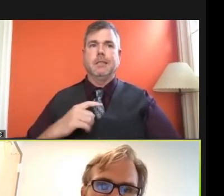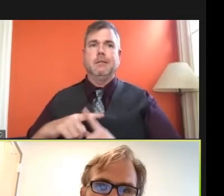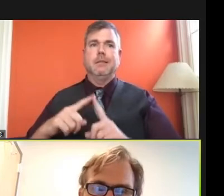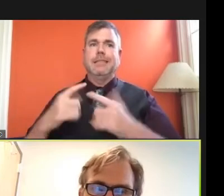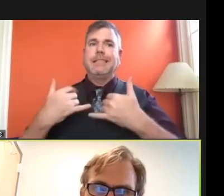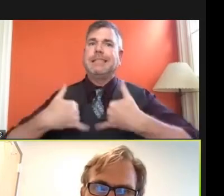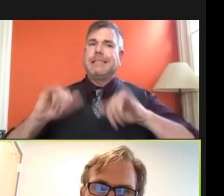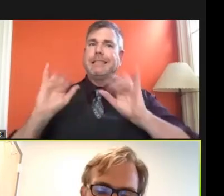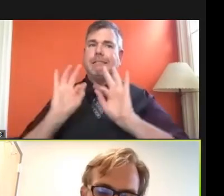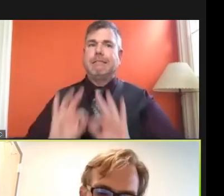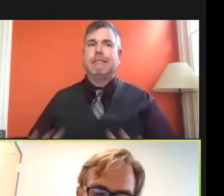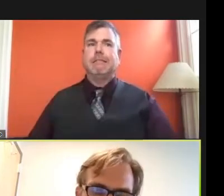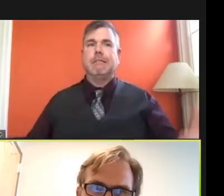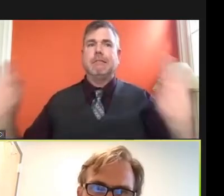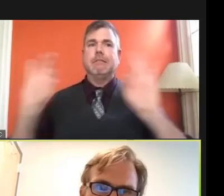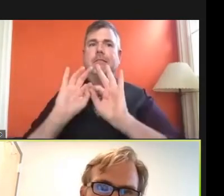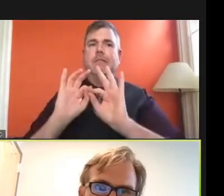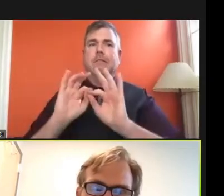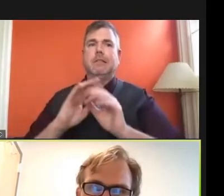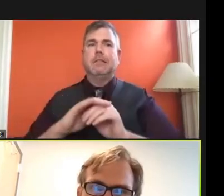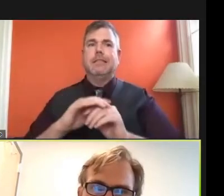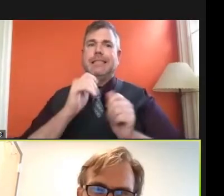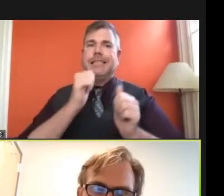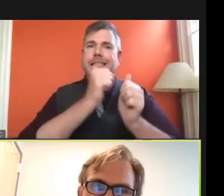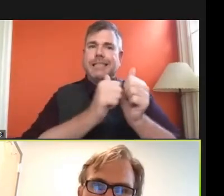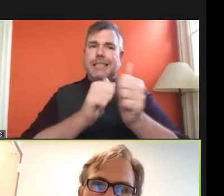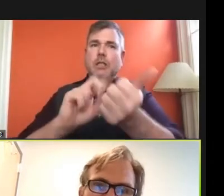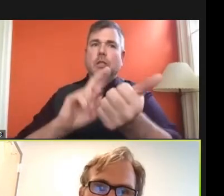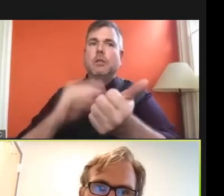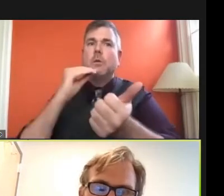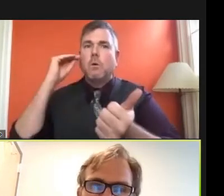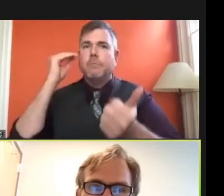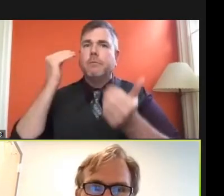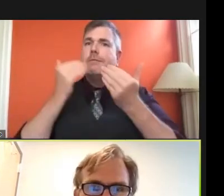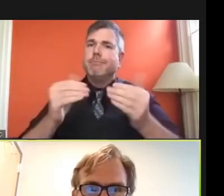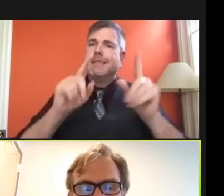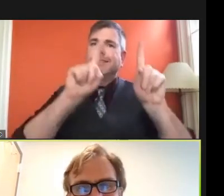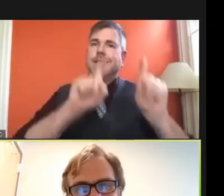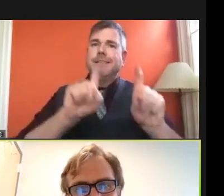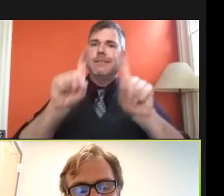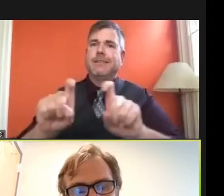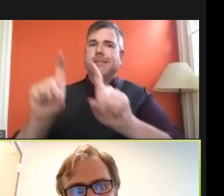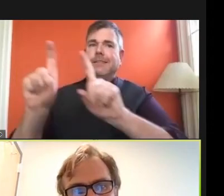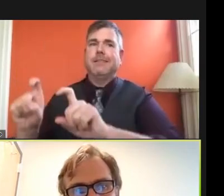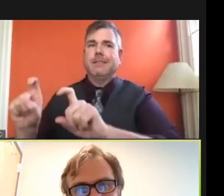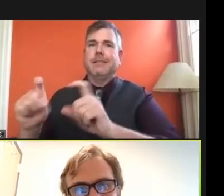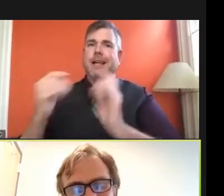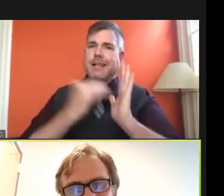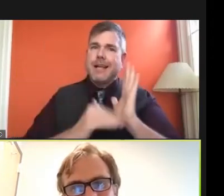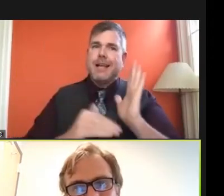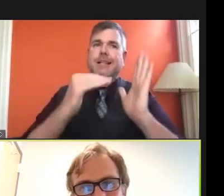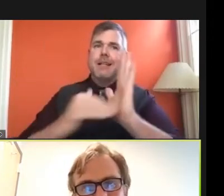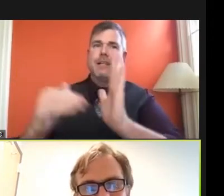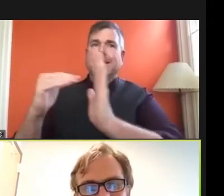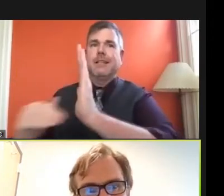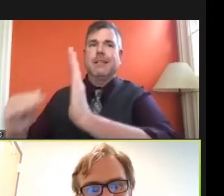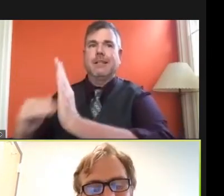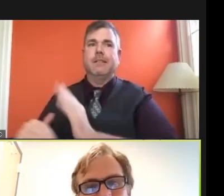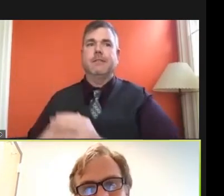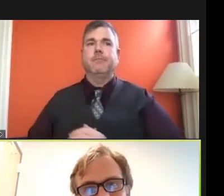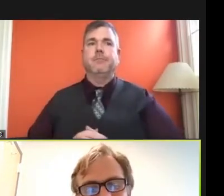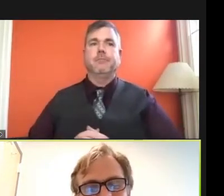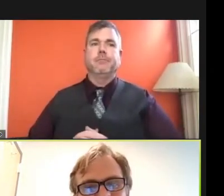monthly in blocks of weeks. So a quarter on week 1, a quarter week 2, quarter week 3, and then 4,